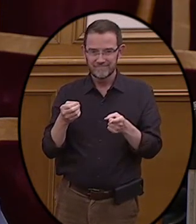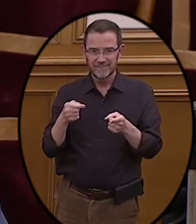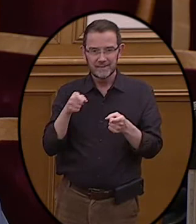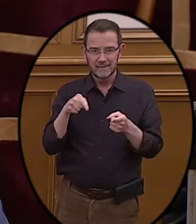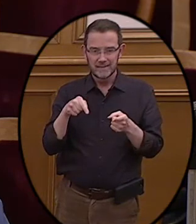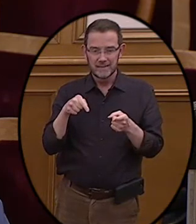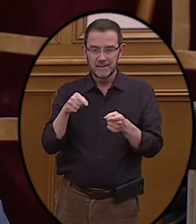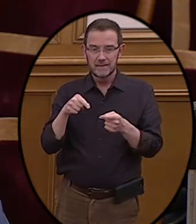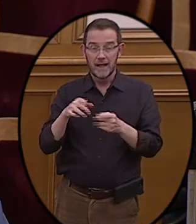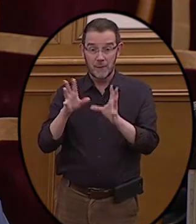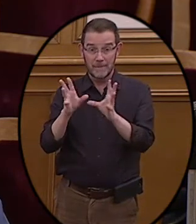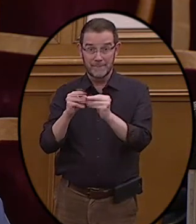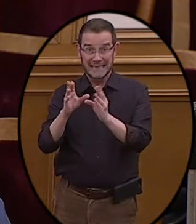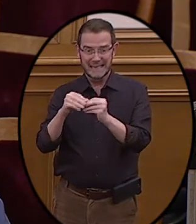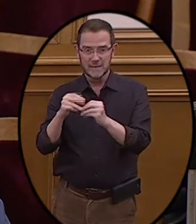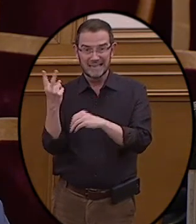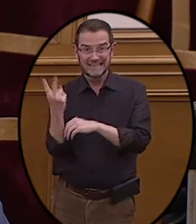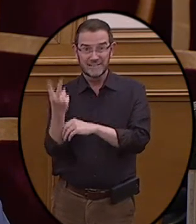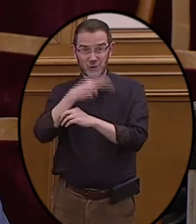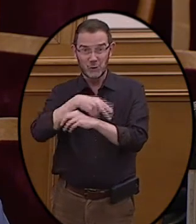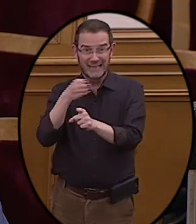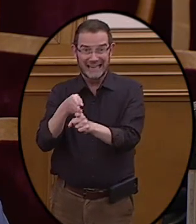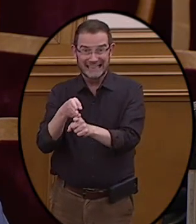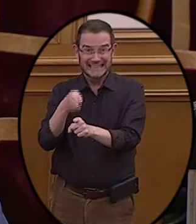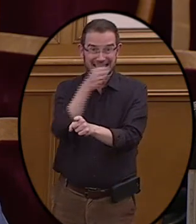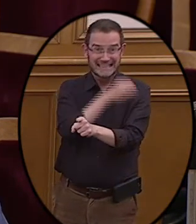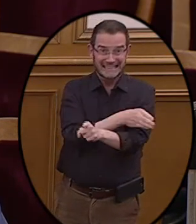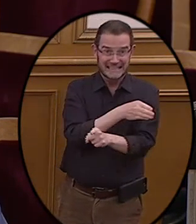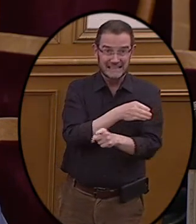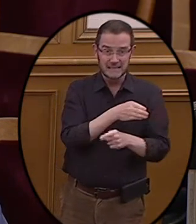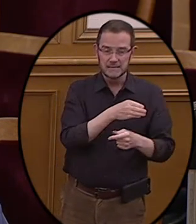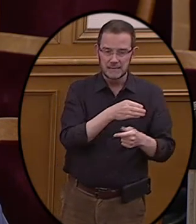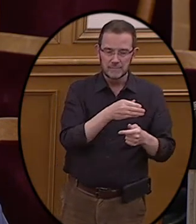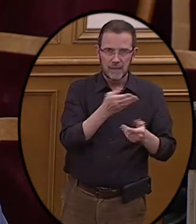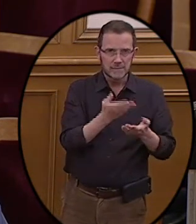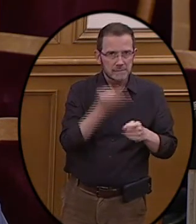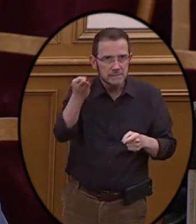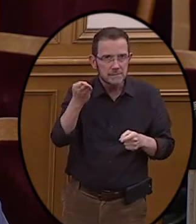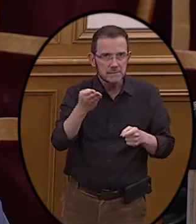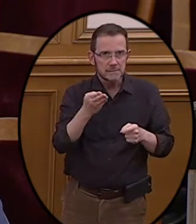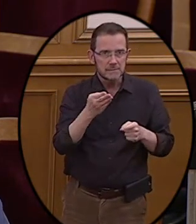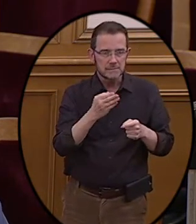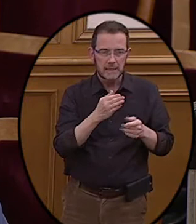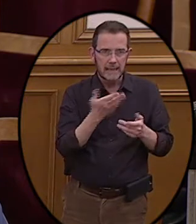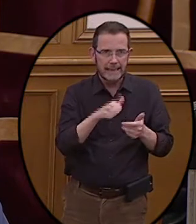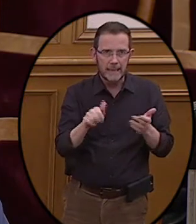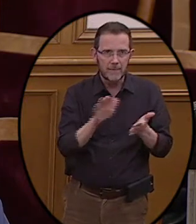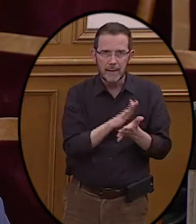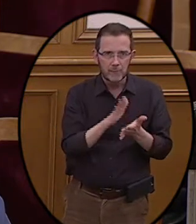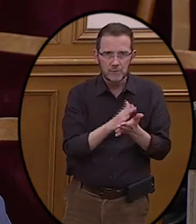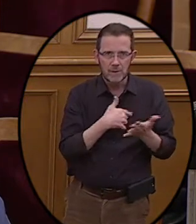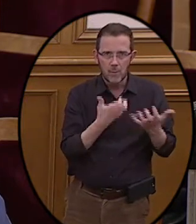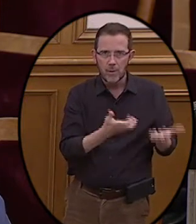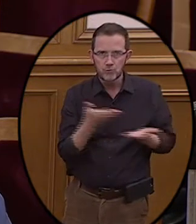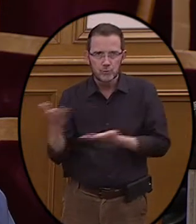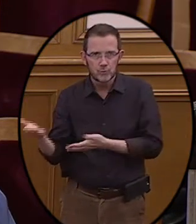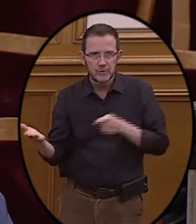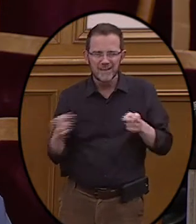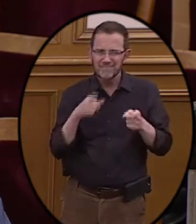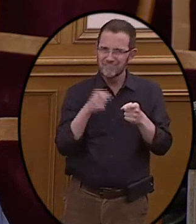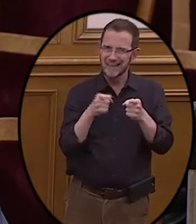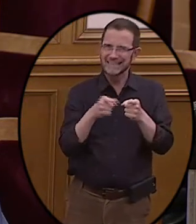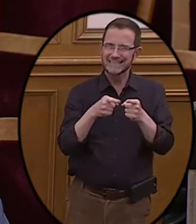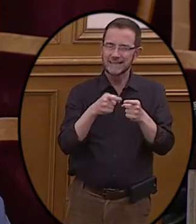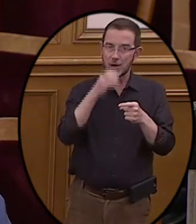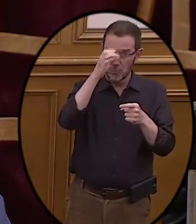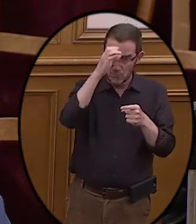submission requirement before bringing papers into this meeting to give to council members. I think that's very silly. I would also love to have this